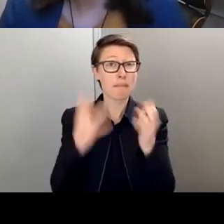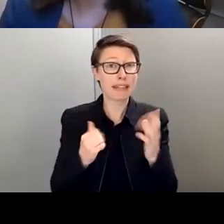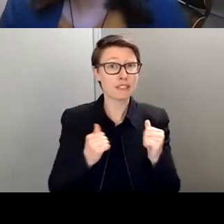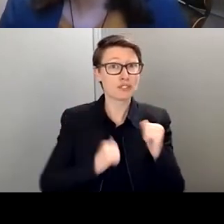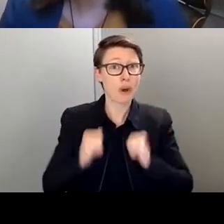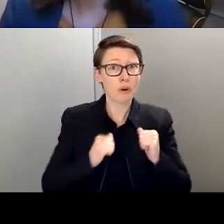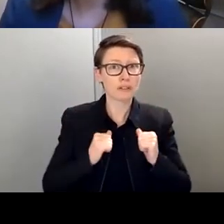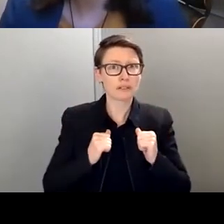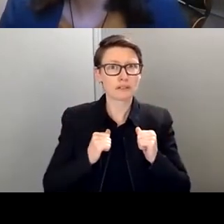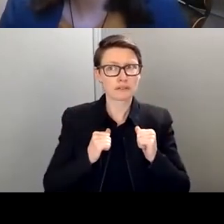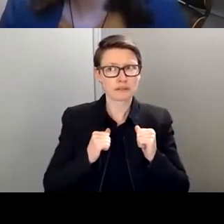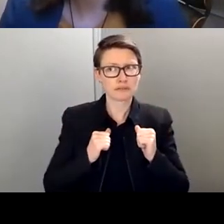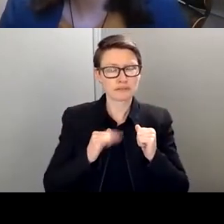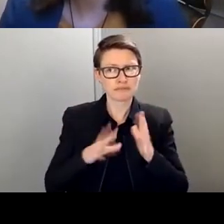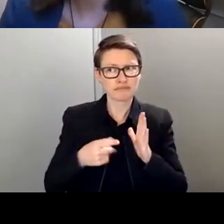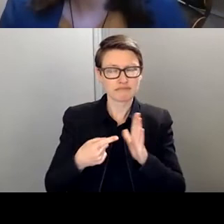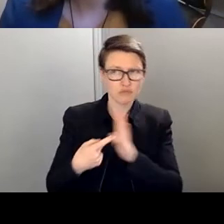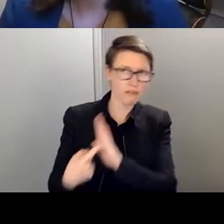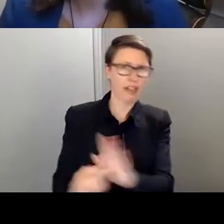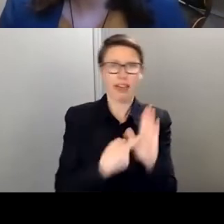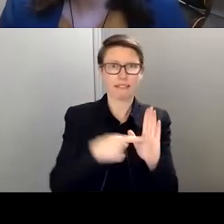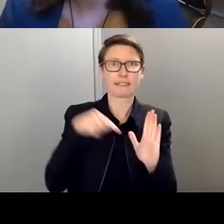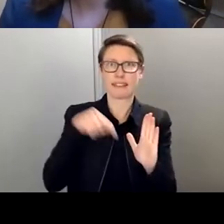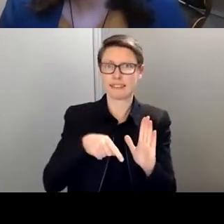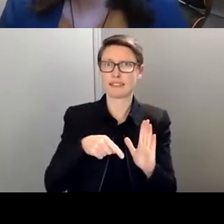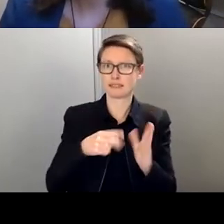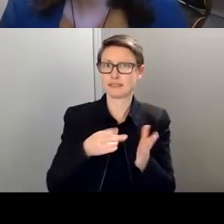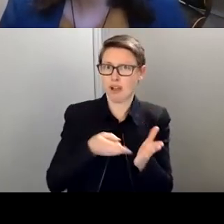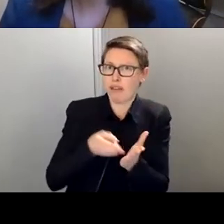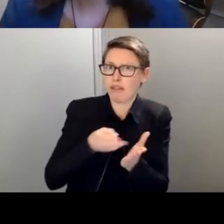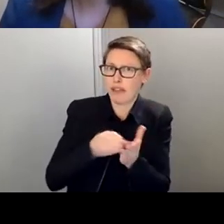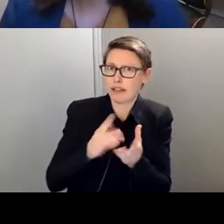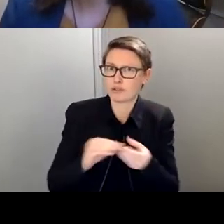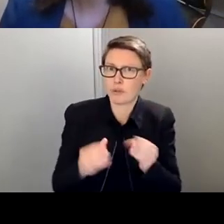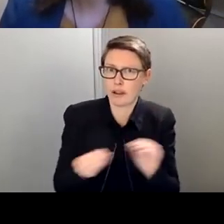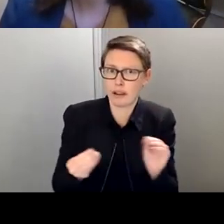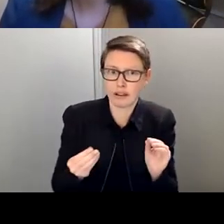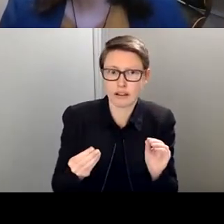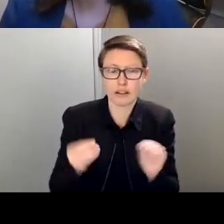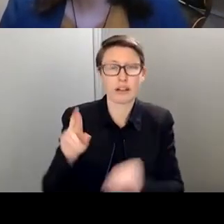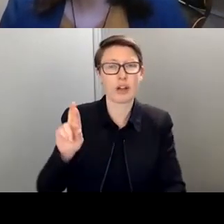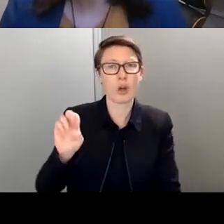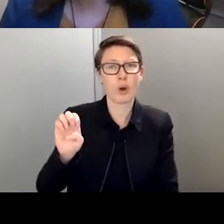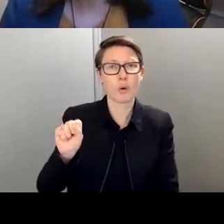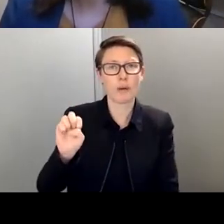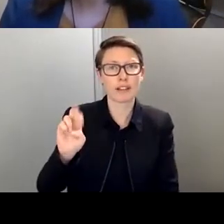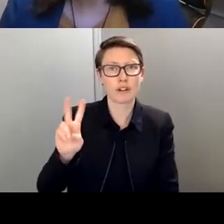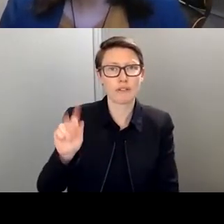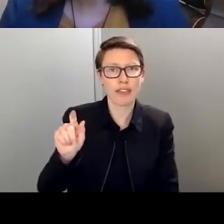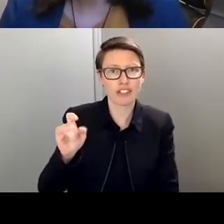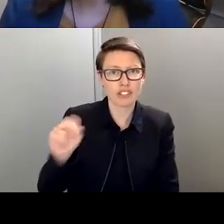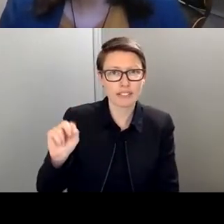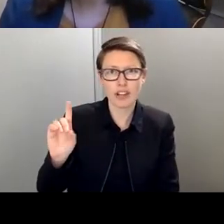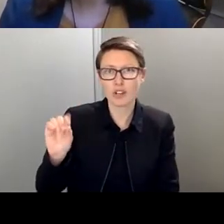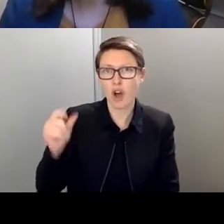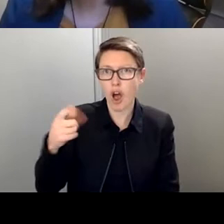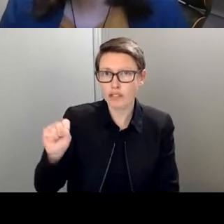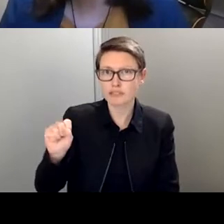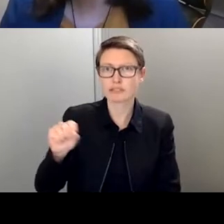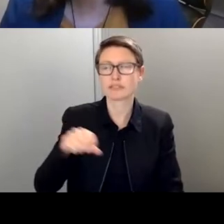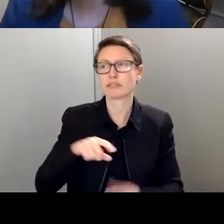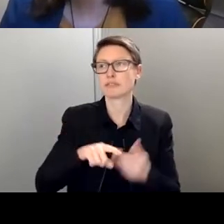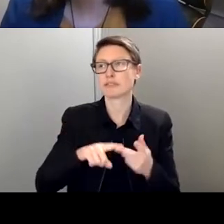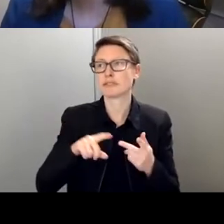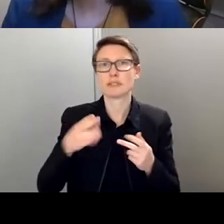that we're talking about, authentic storytelling, and that would be Reservation Dogs, Pose, The Harder They Fall,